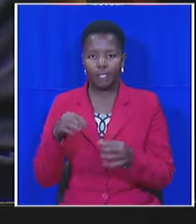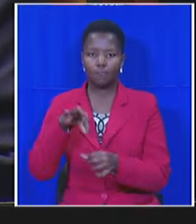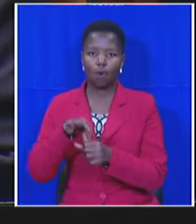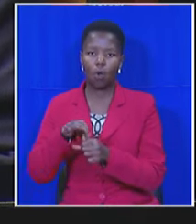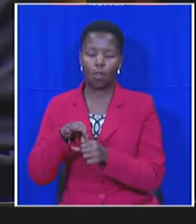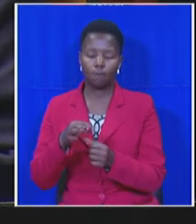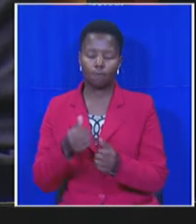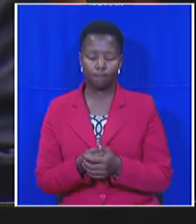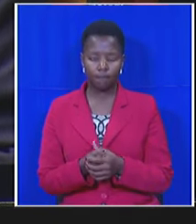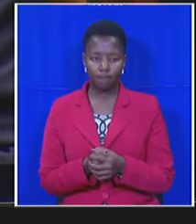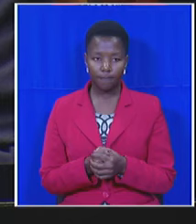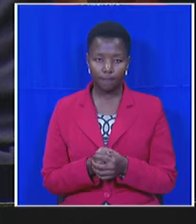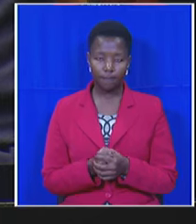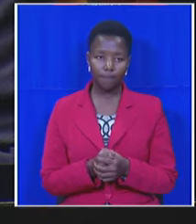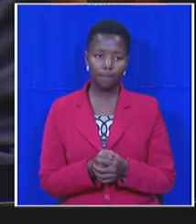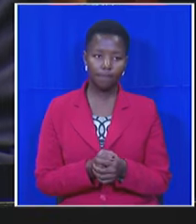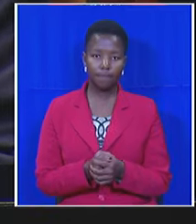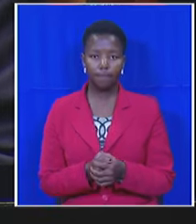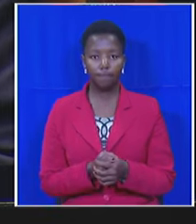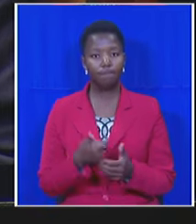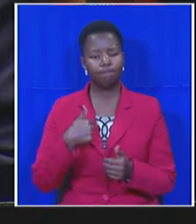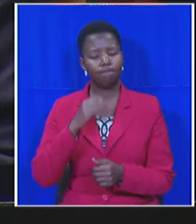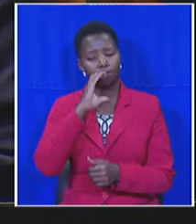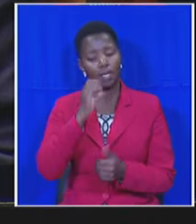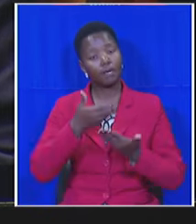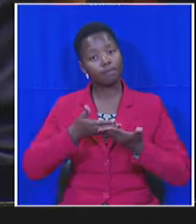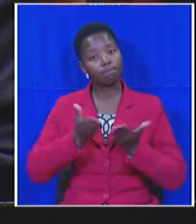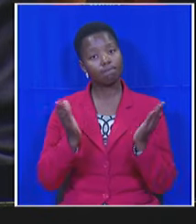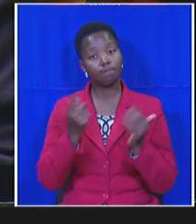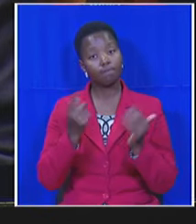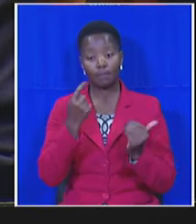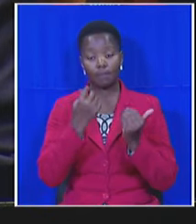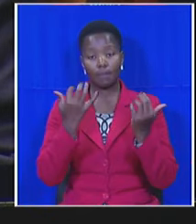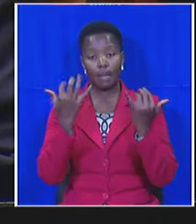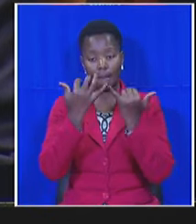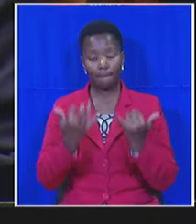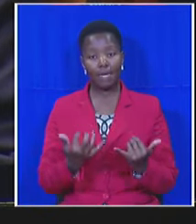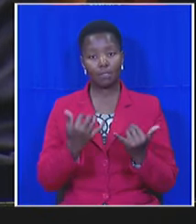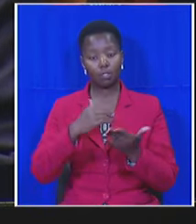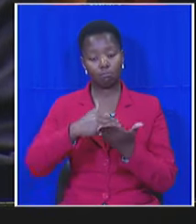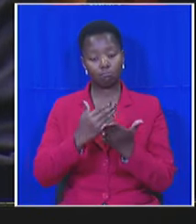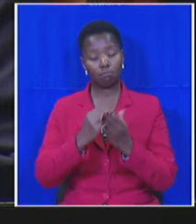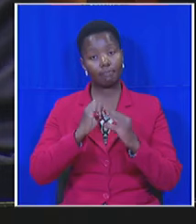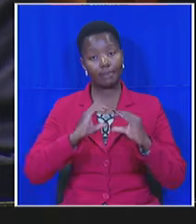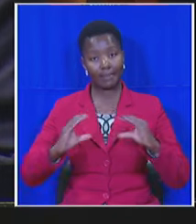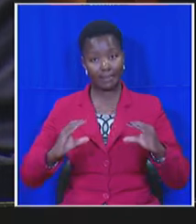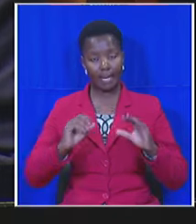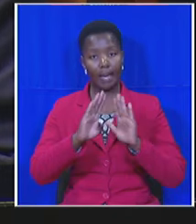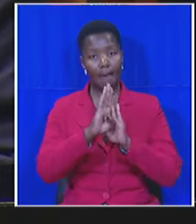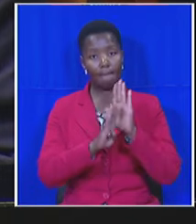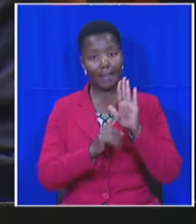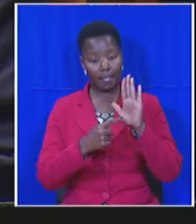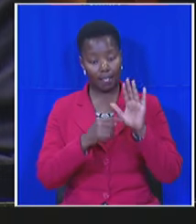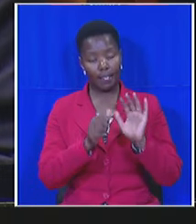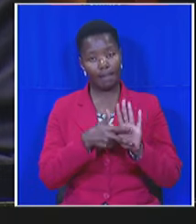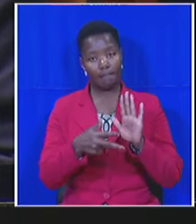is closed by the chair. The question before the House is that the appropriation bill be read a first time. Are all members in